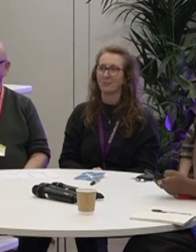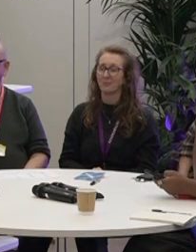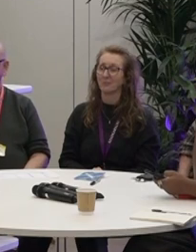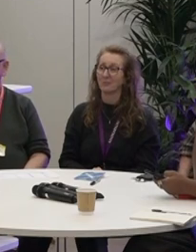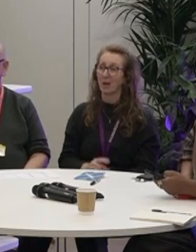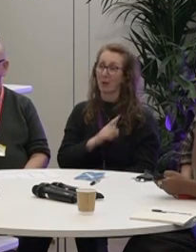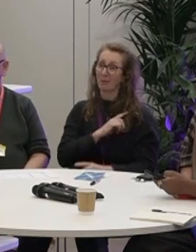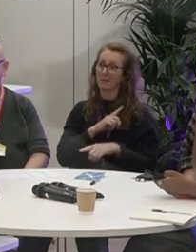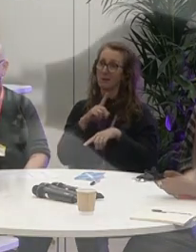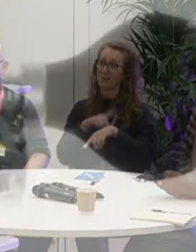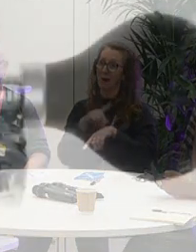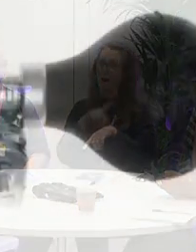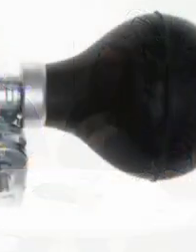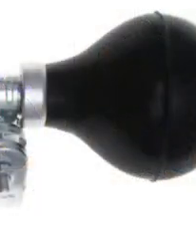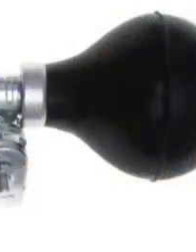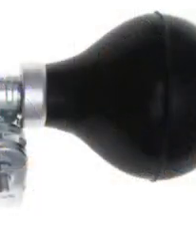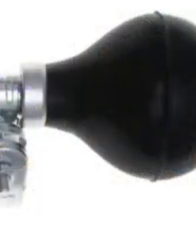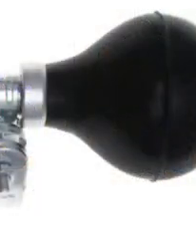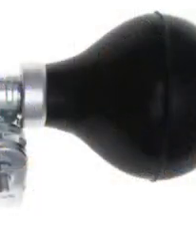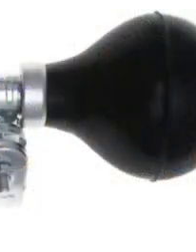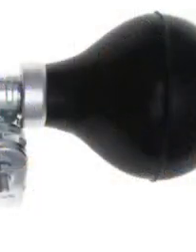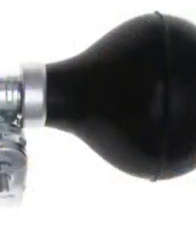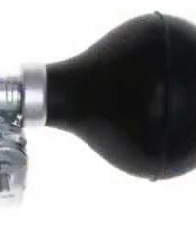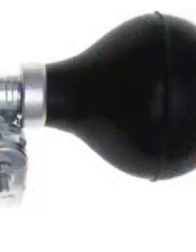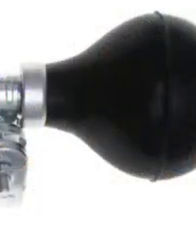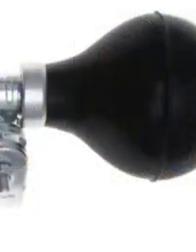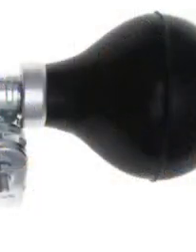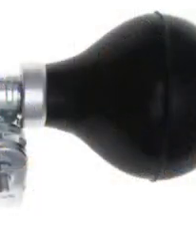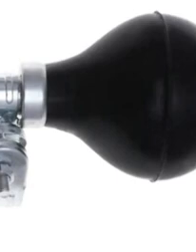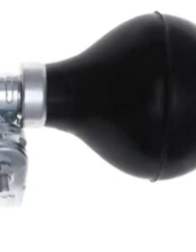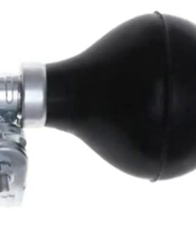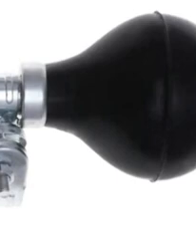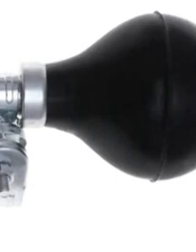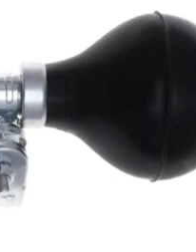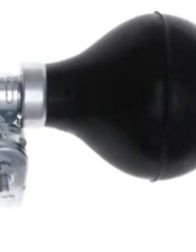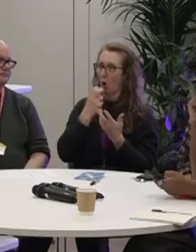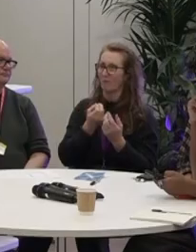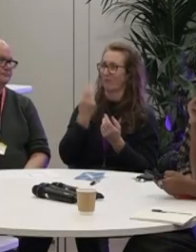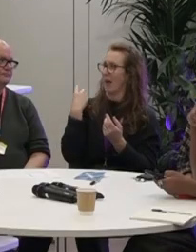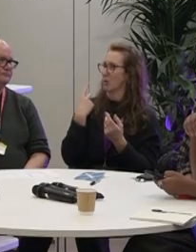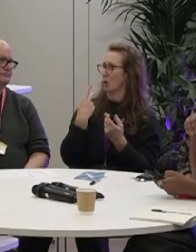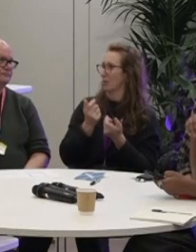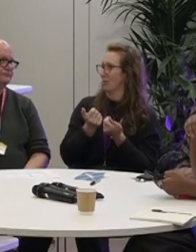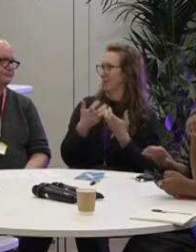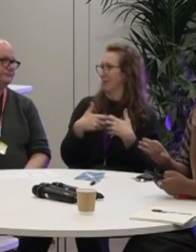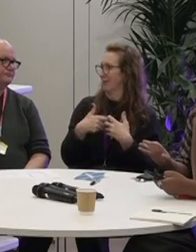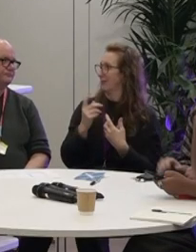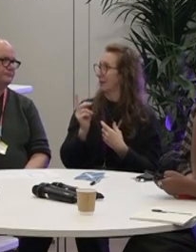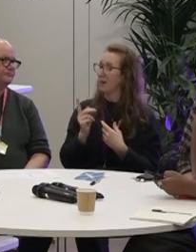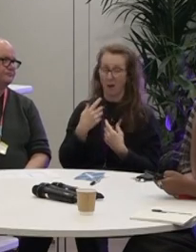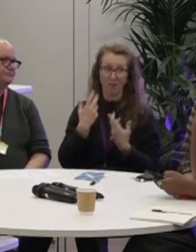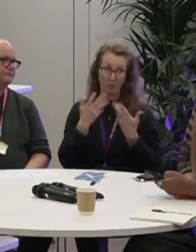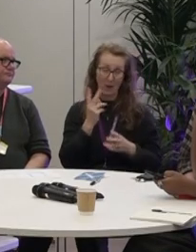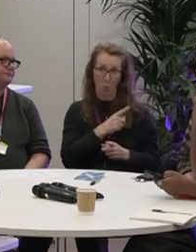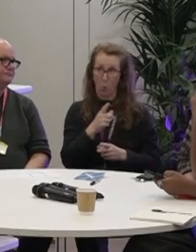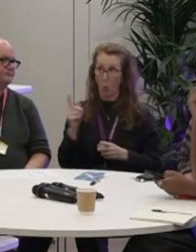Because time is of the matter, I have given this amazingly old-fashioned honk device. So what will happen, panel, and I think I've warned you about